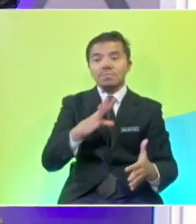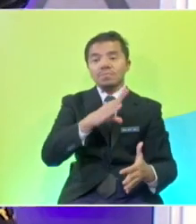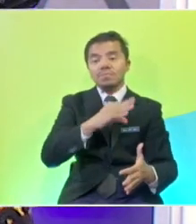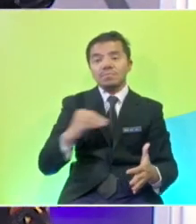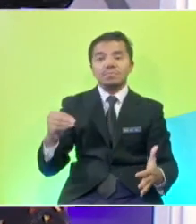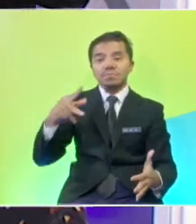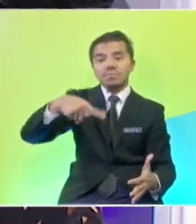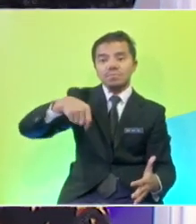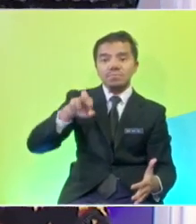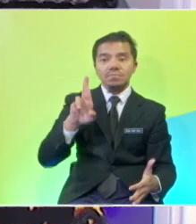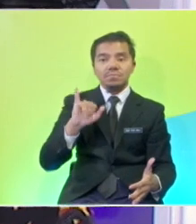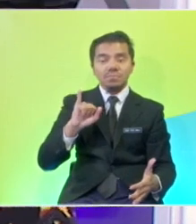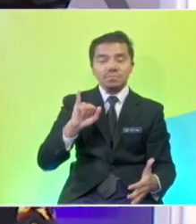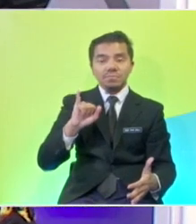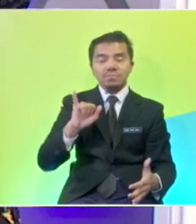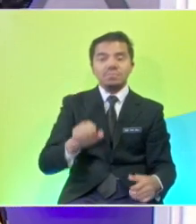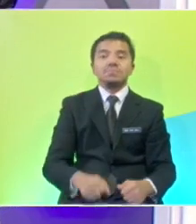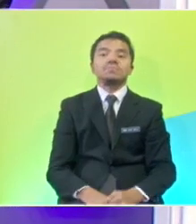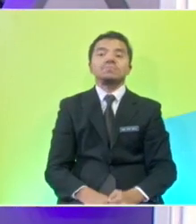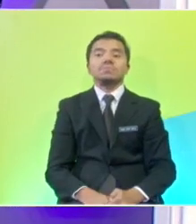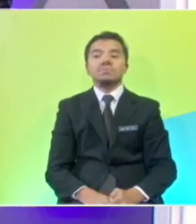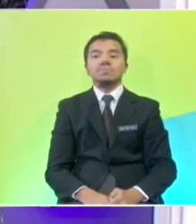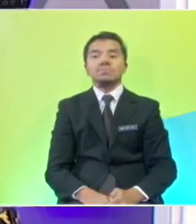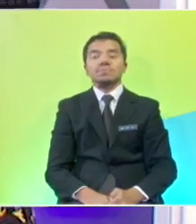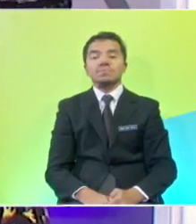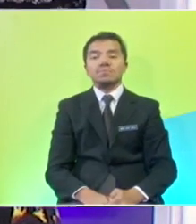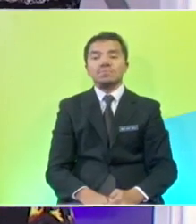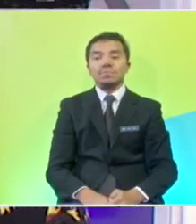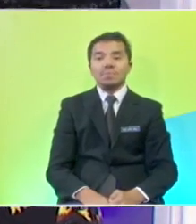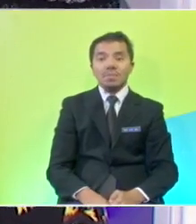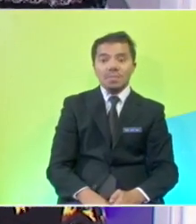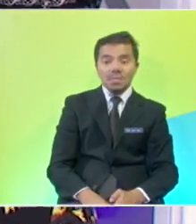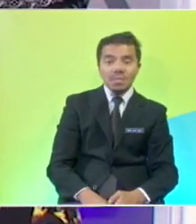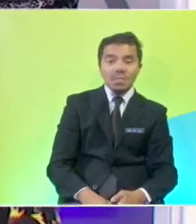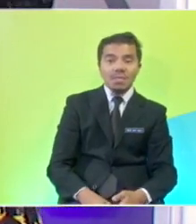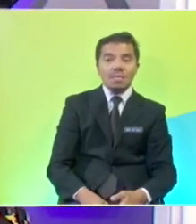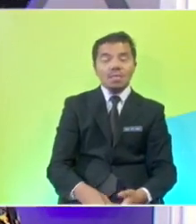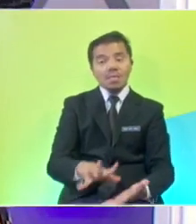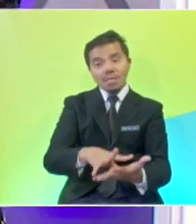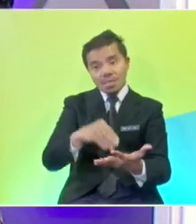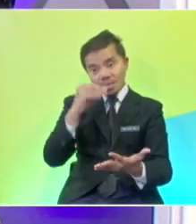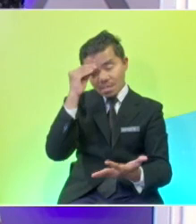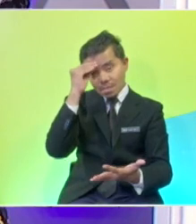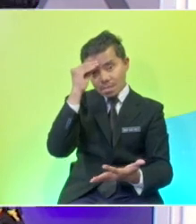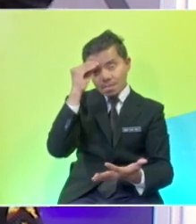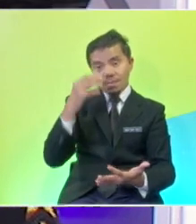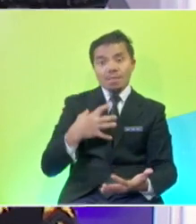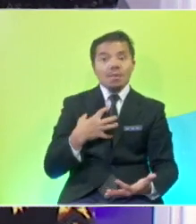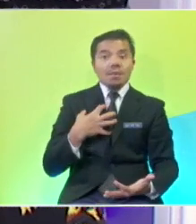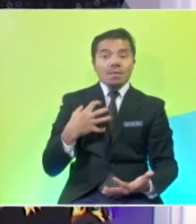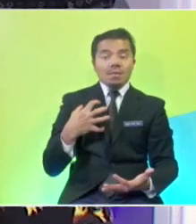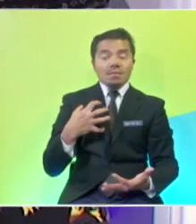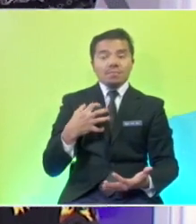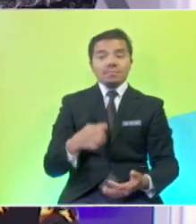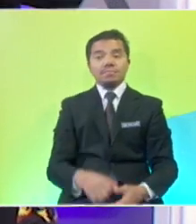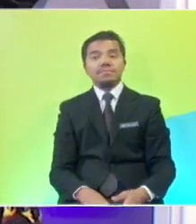nervous system? What is the function of peripheral nervous system? They also have learned what is the function of brain. So under brain,